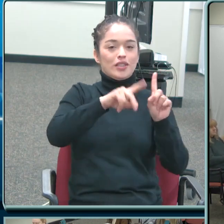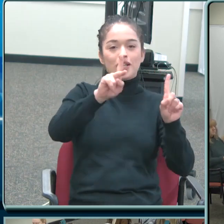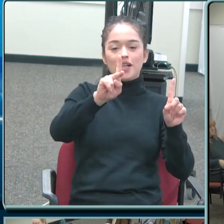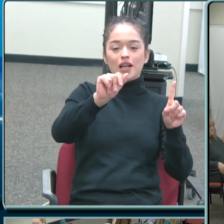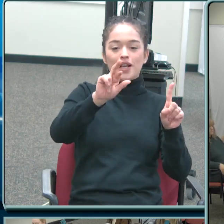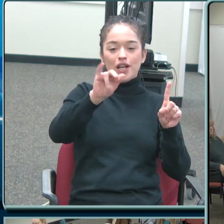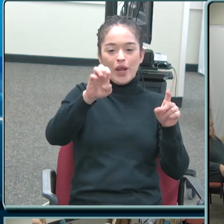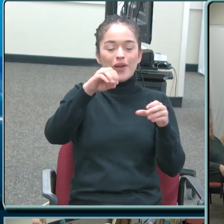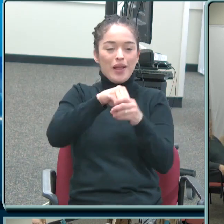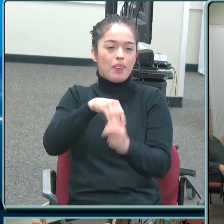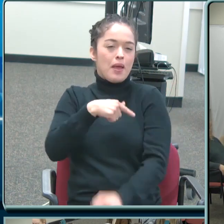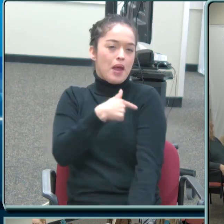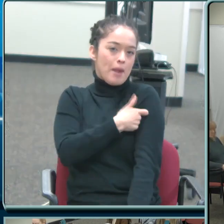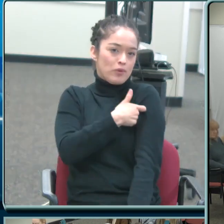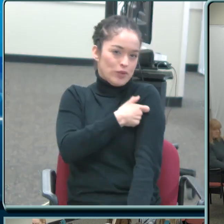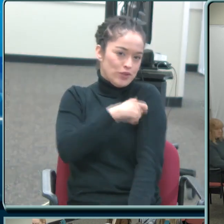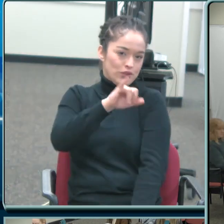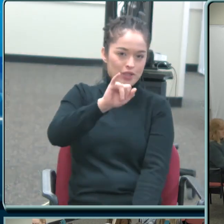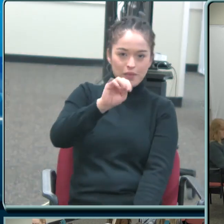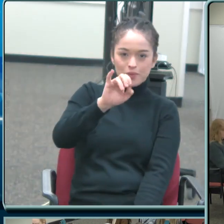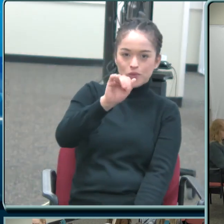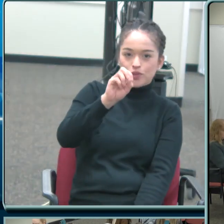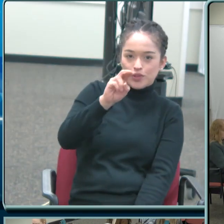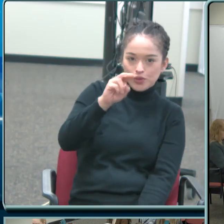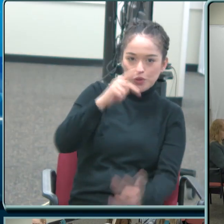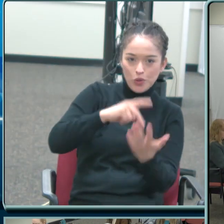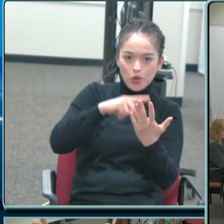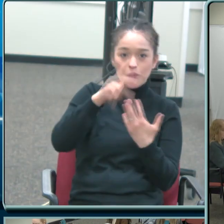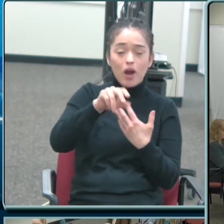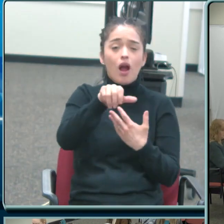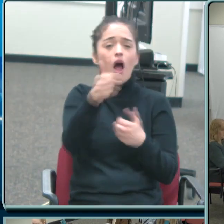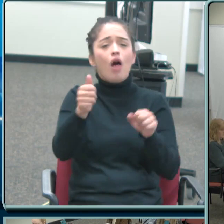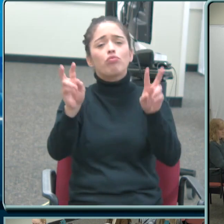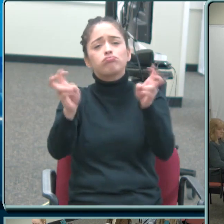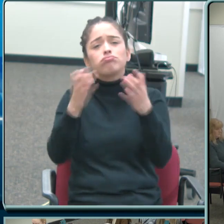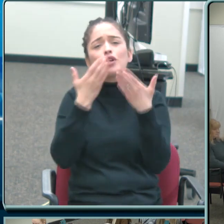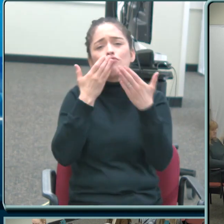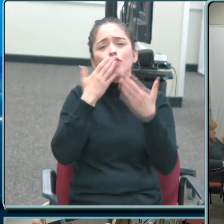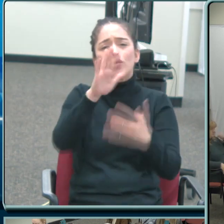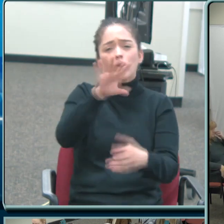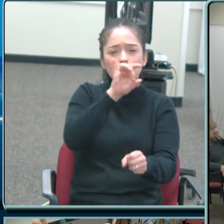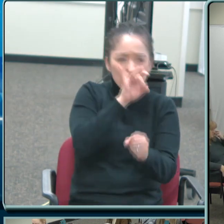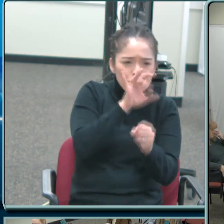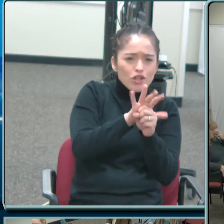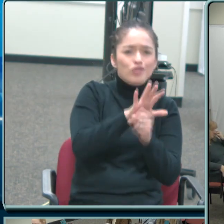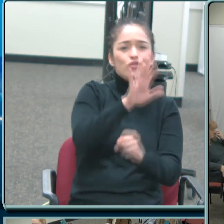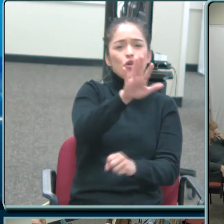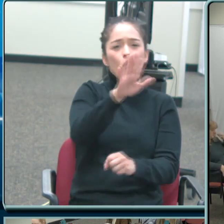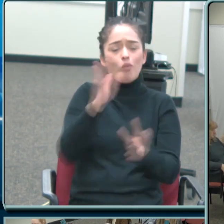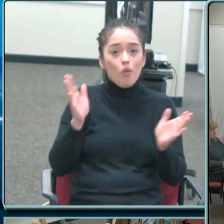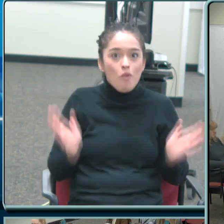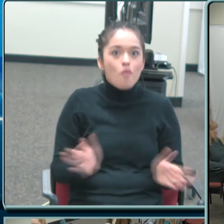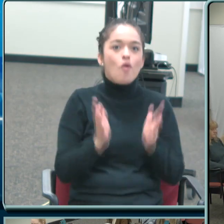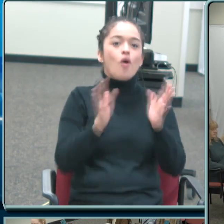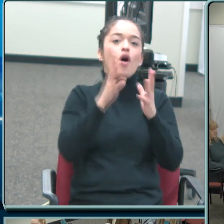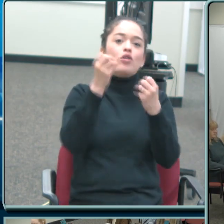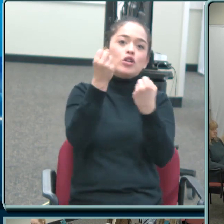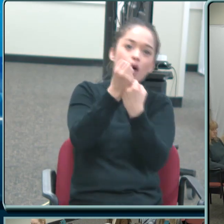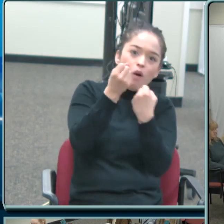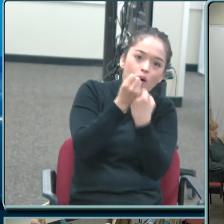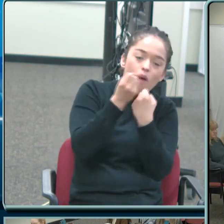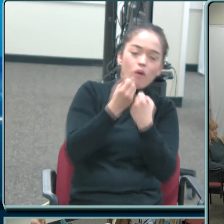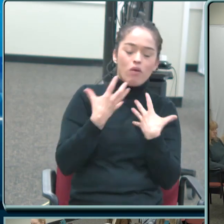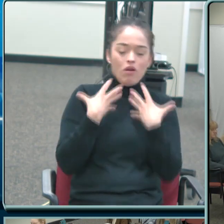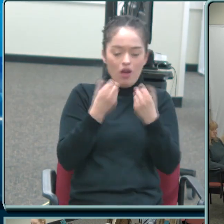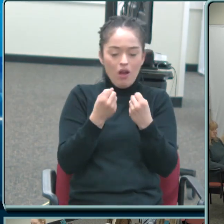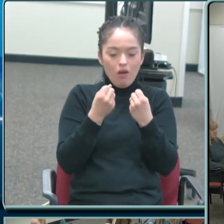learned in our immunization program. Another one is thank you for your dedication and your promoting and supporting the health